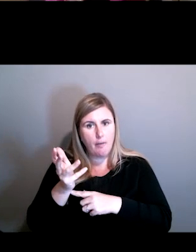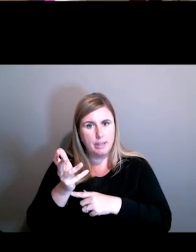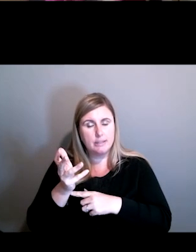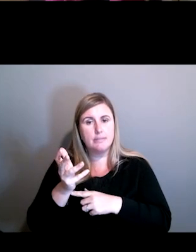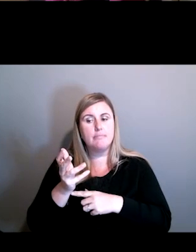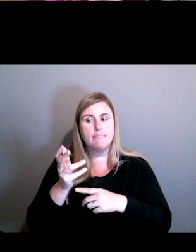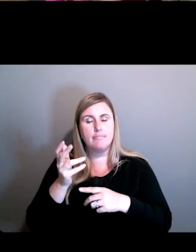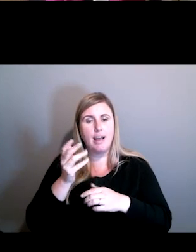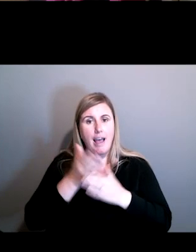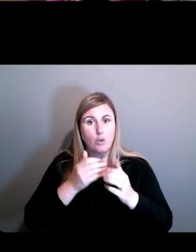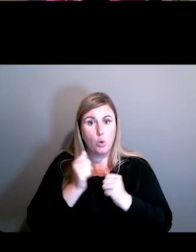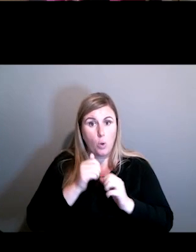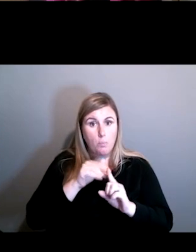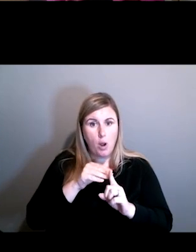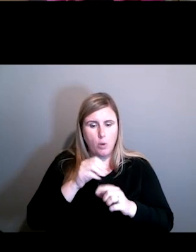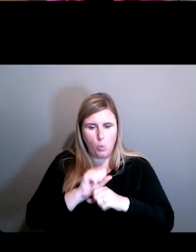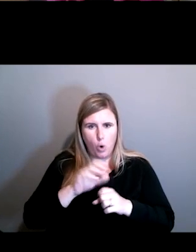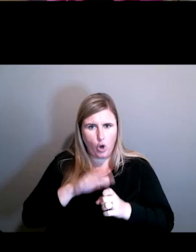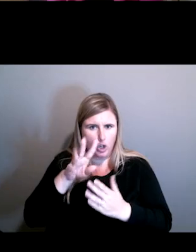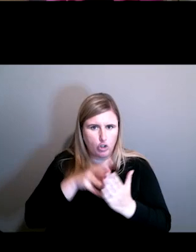cold probes and work on your graphing.